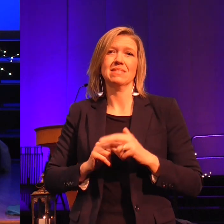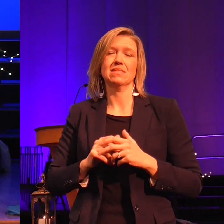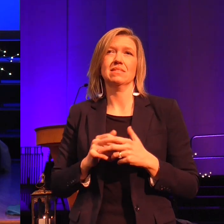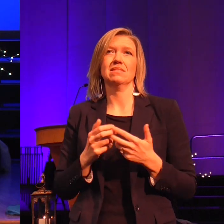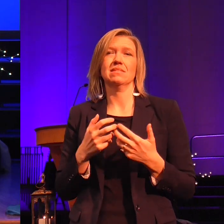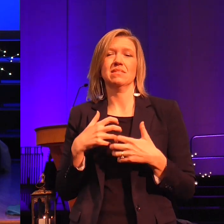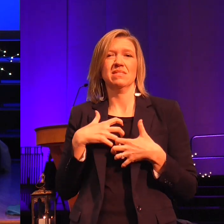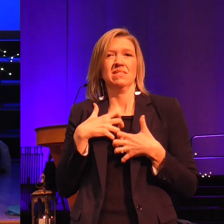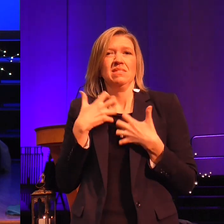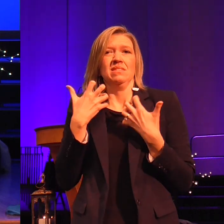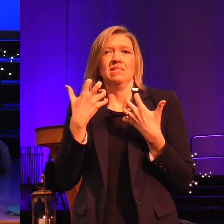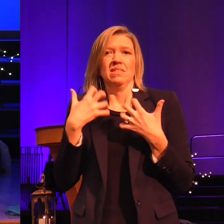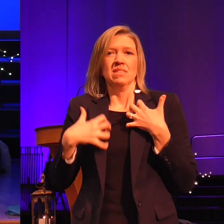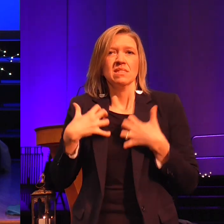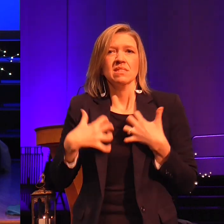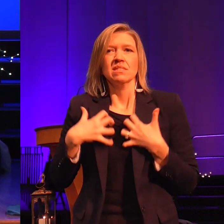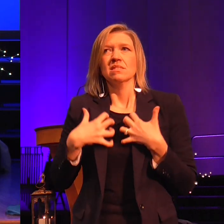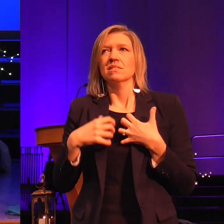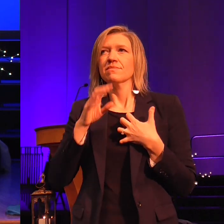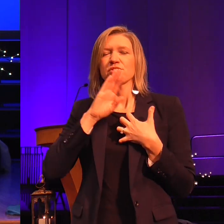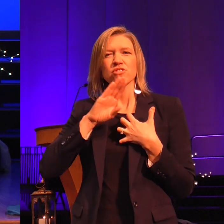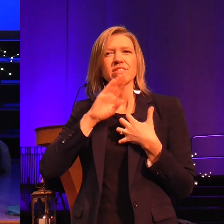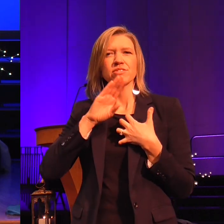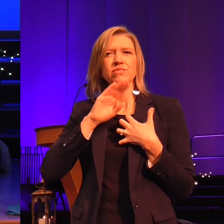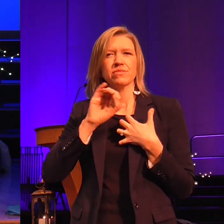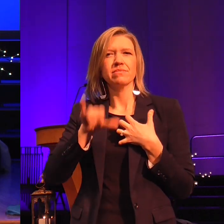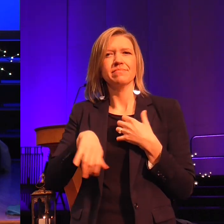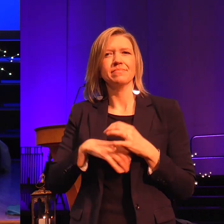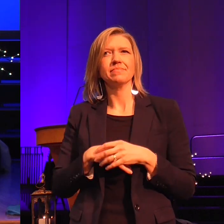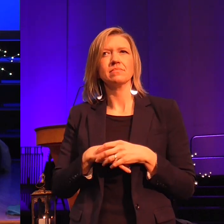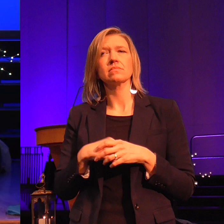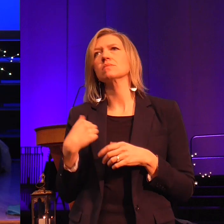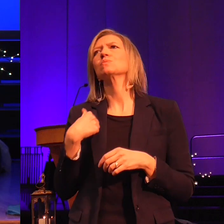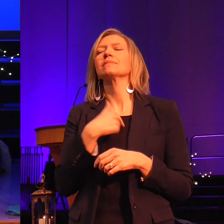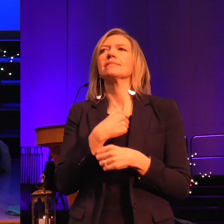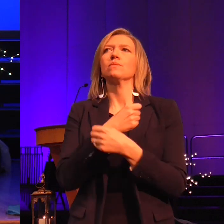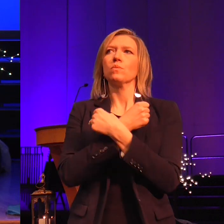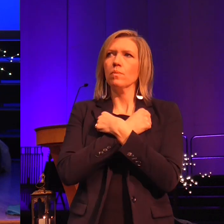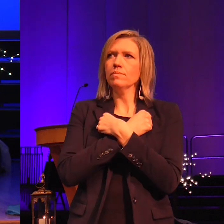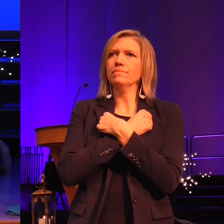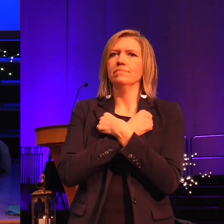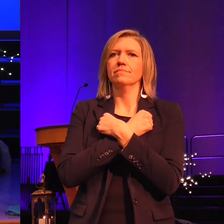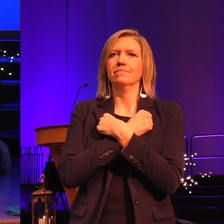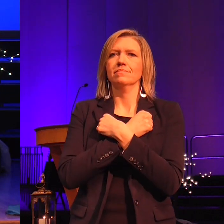and anger and frustration. We want love.